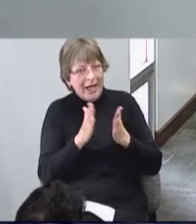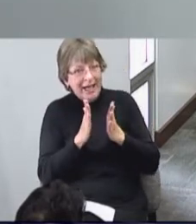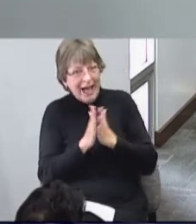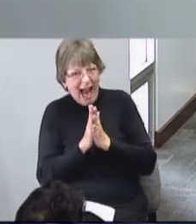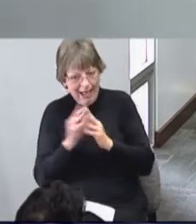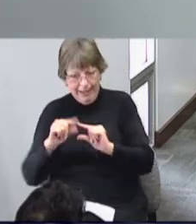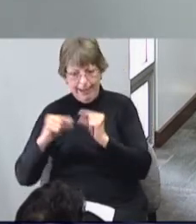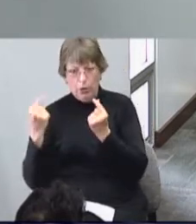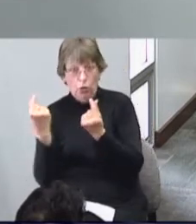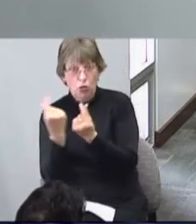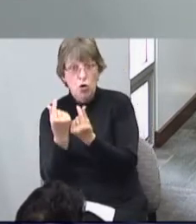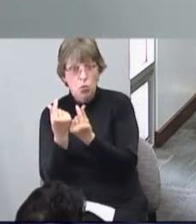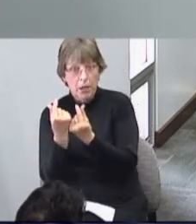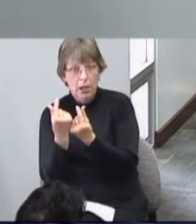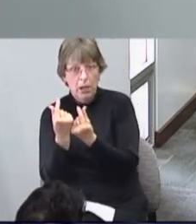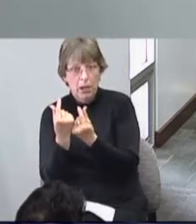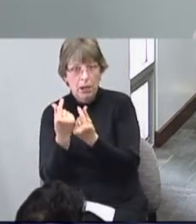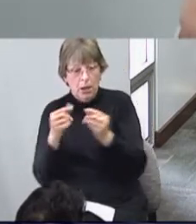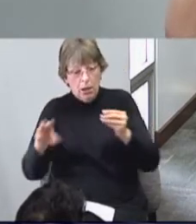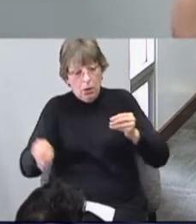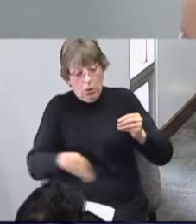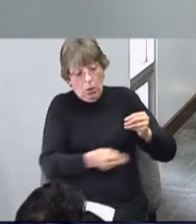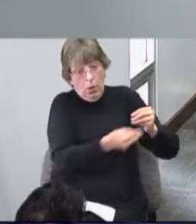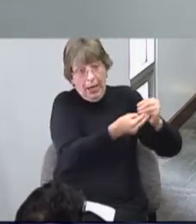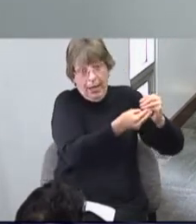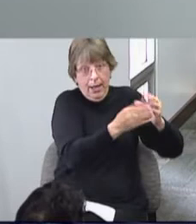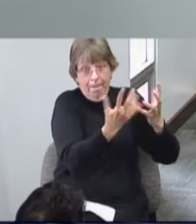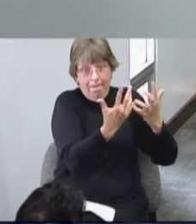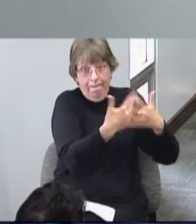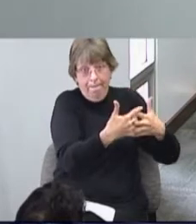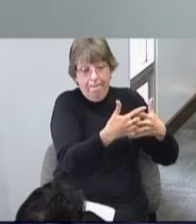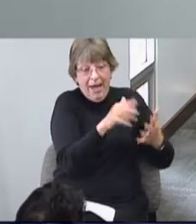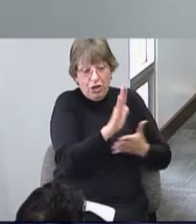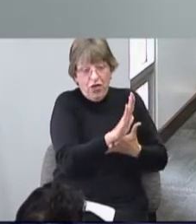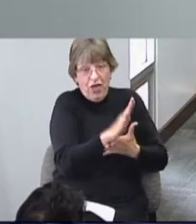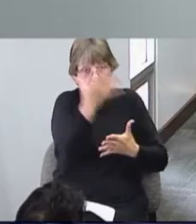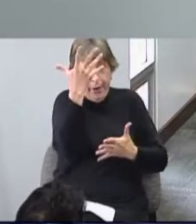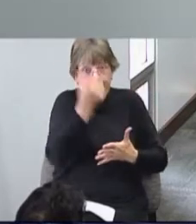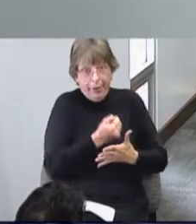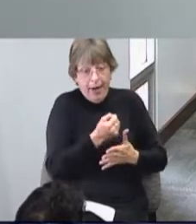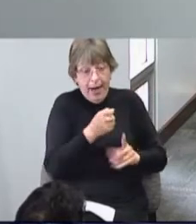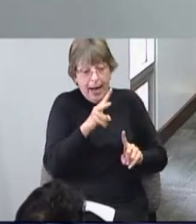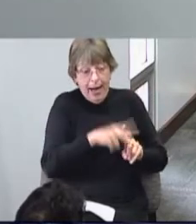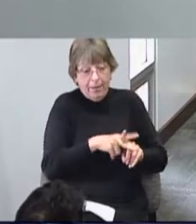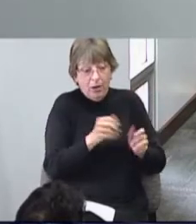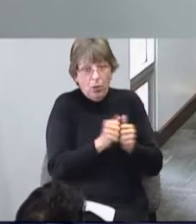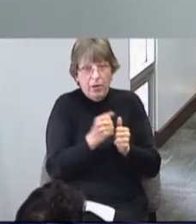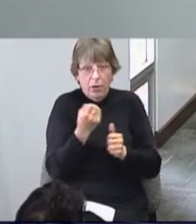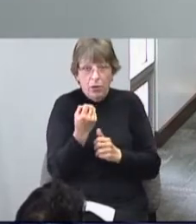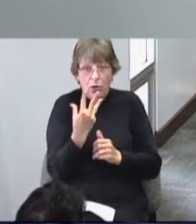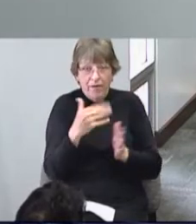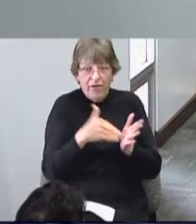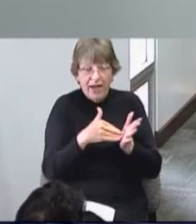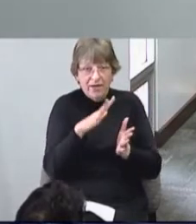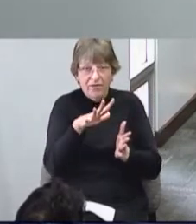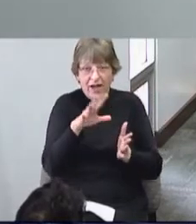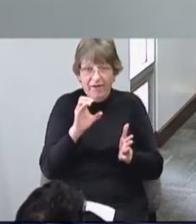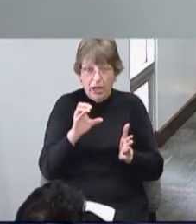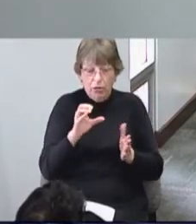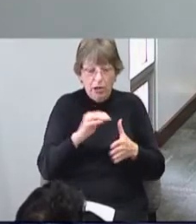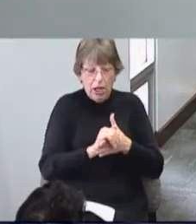to provide some additional matching funds for their grant application, again at the $12,500 level